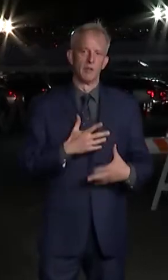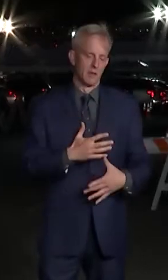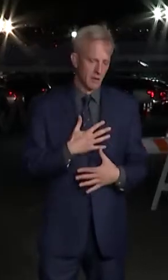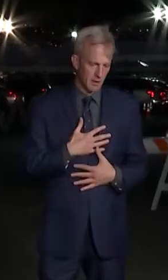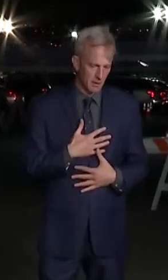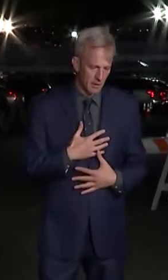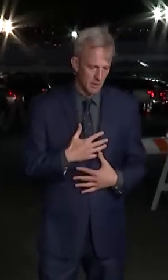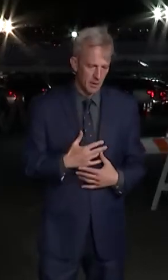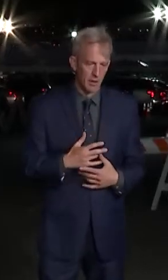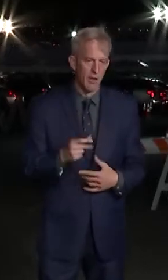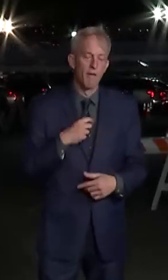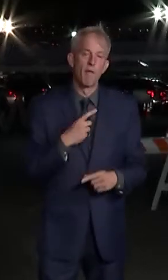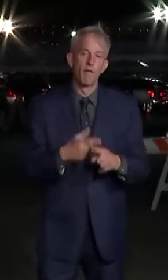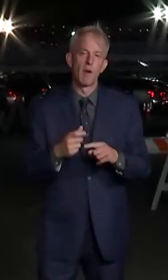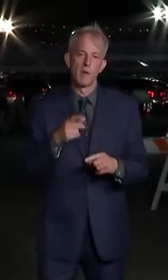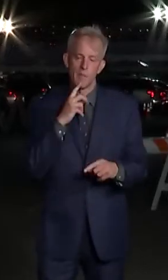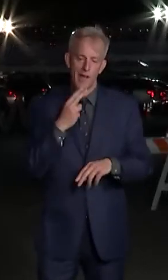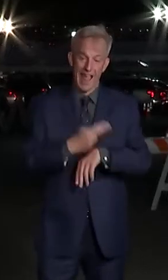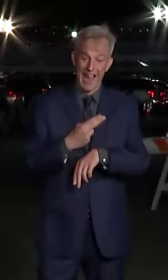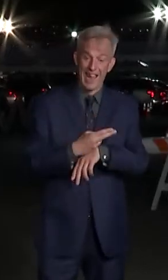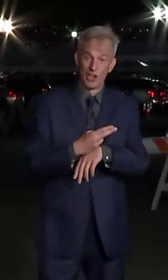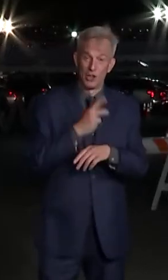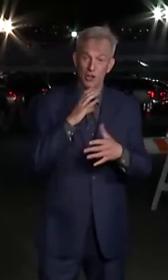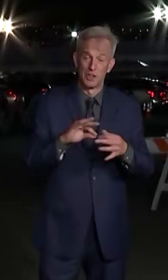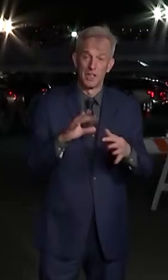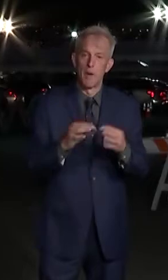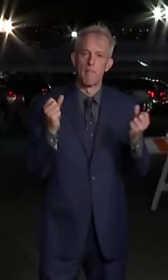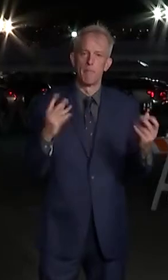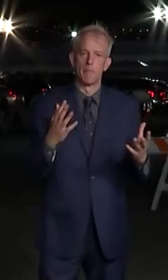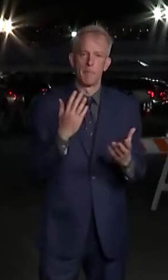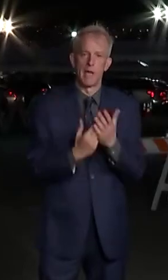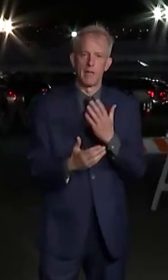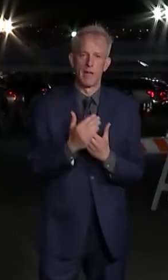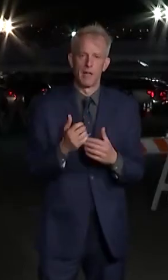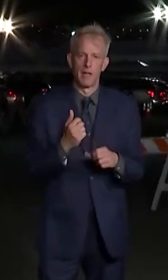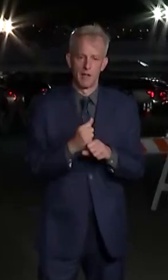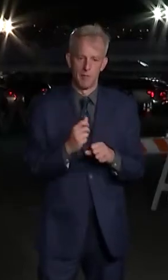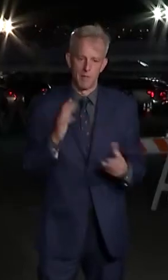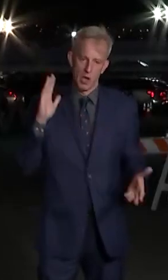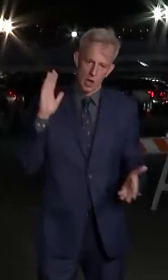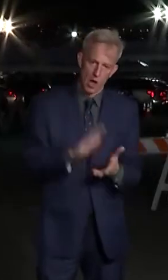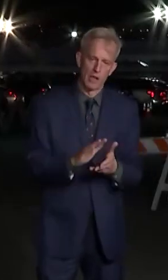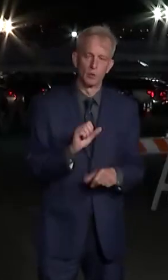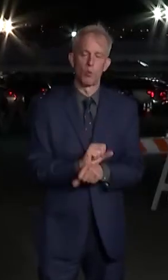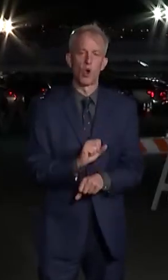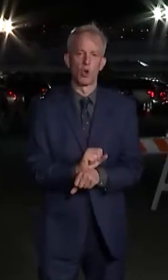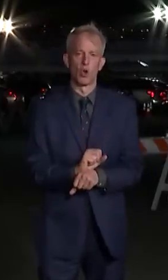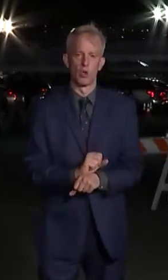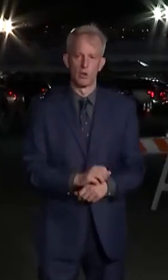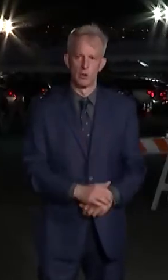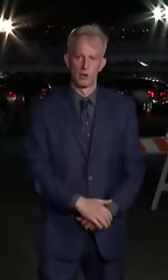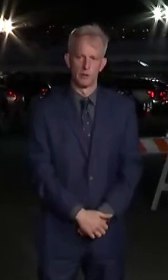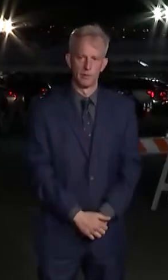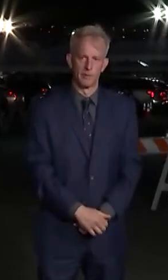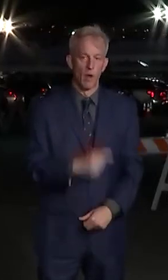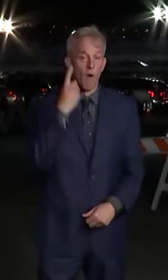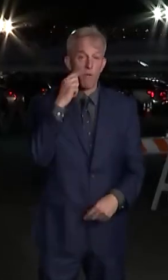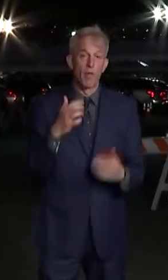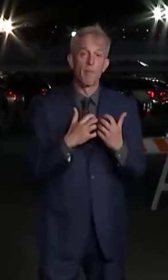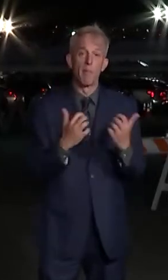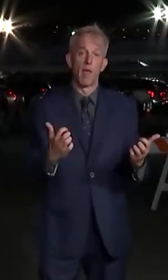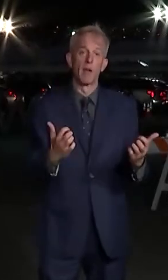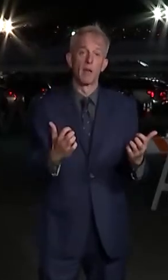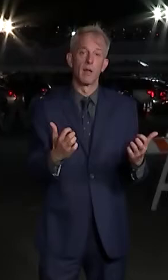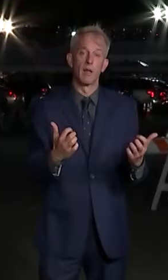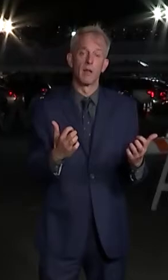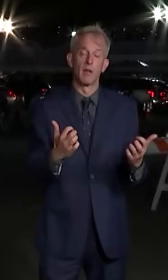pile, chai pas lourd," which means many hands makes the load lighter. For the public, we're